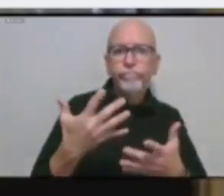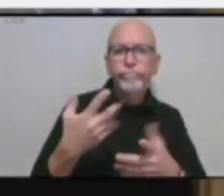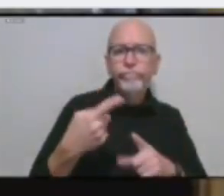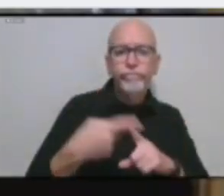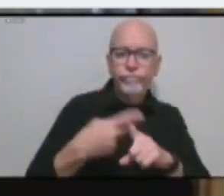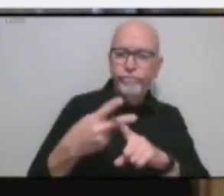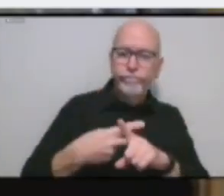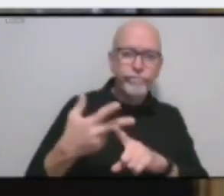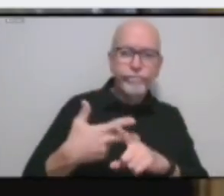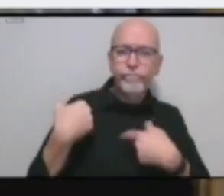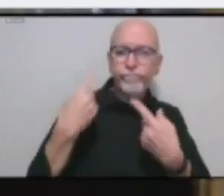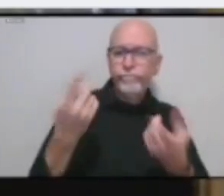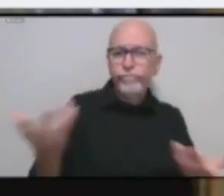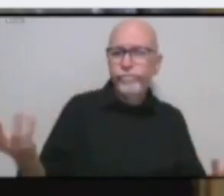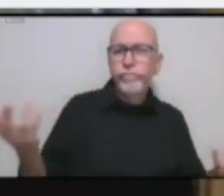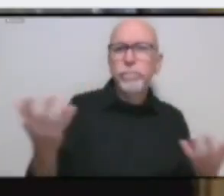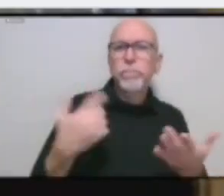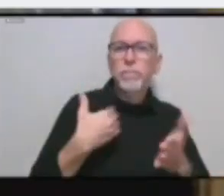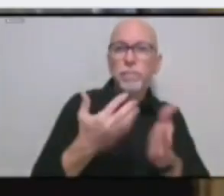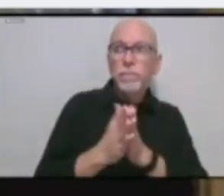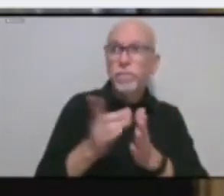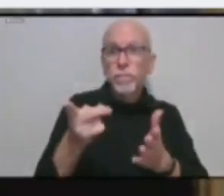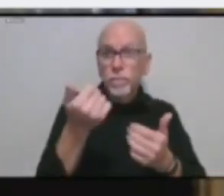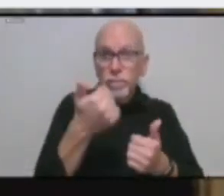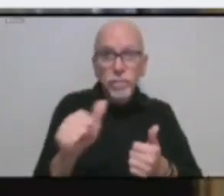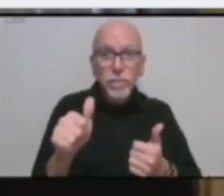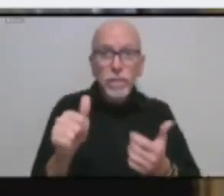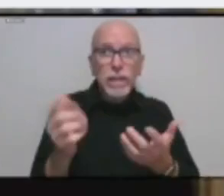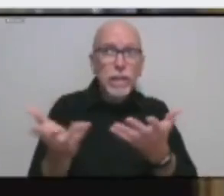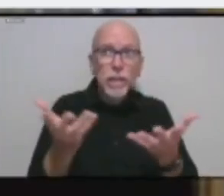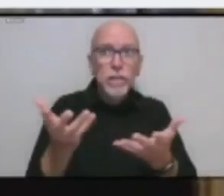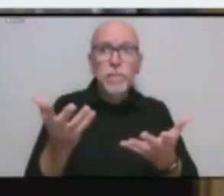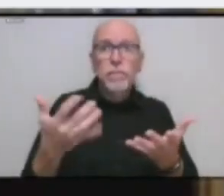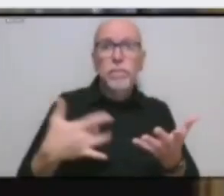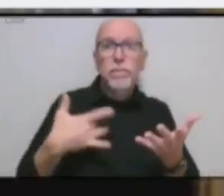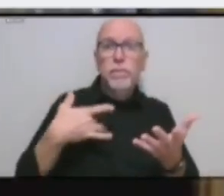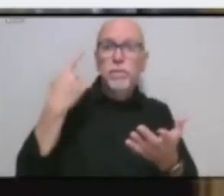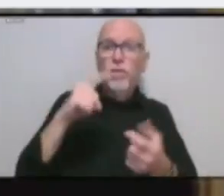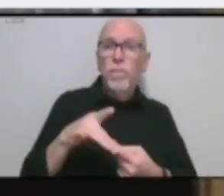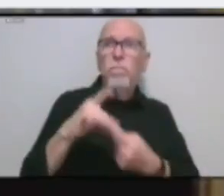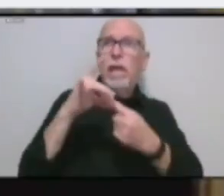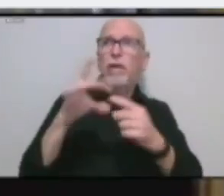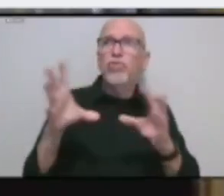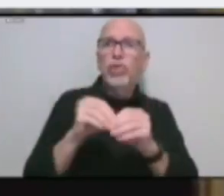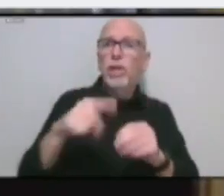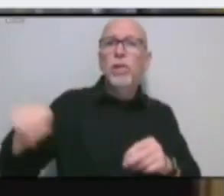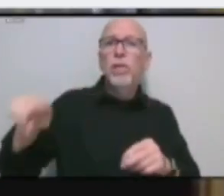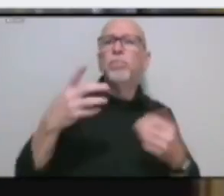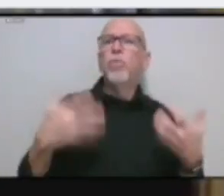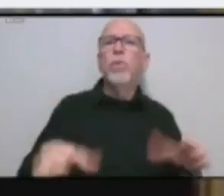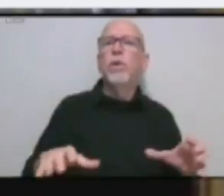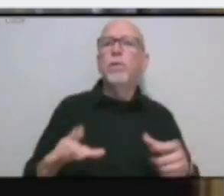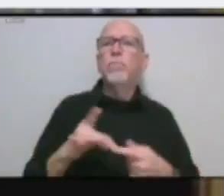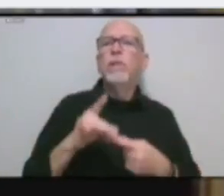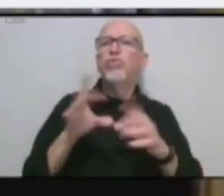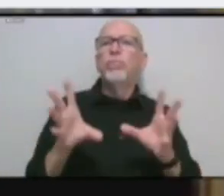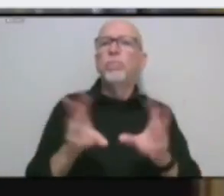months, asking if there was any appetite whatsoever for a special session, and there was none. And